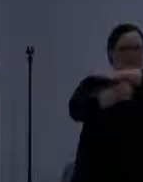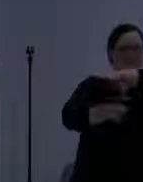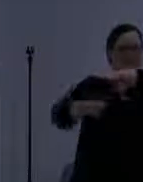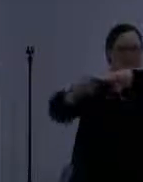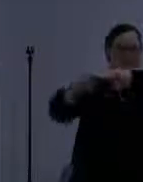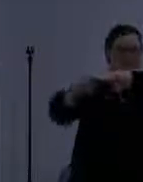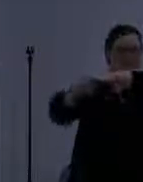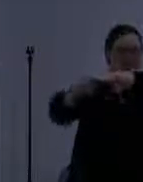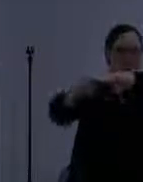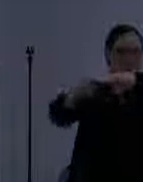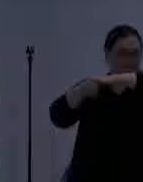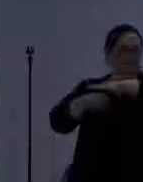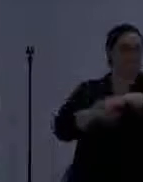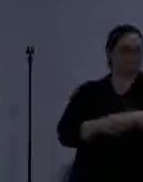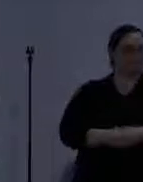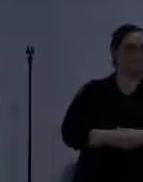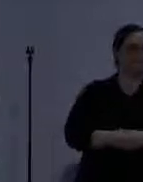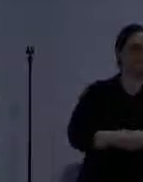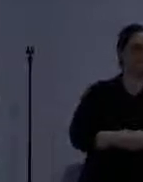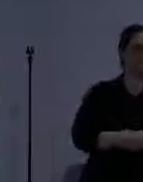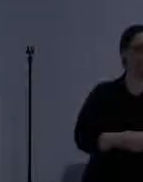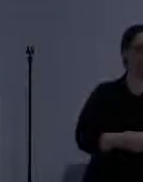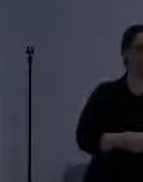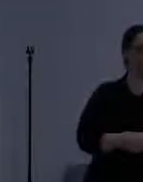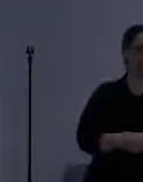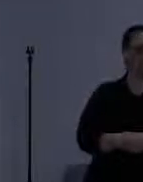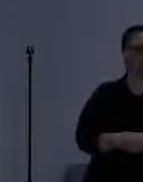So you'll see in the